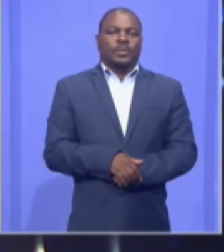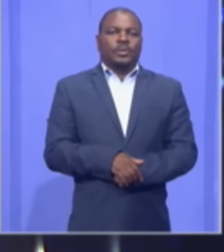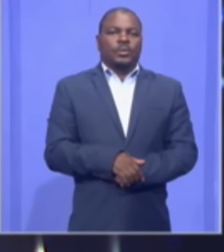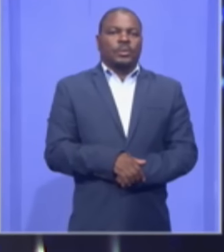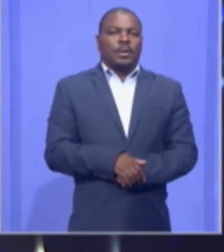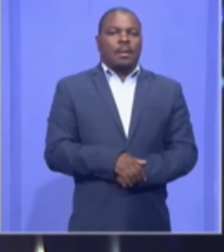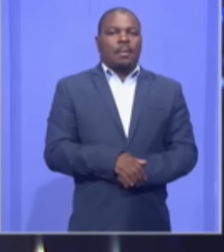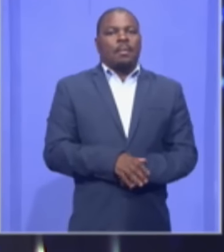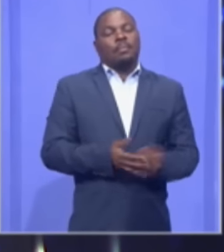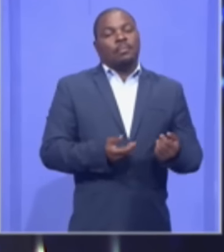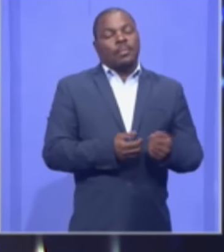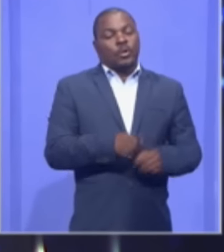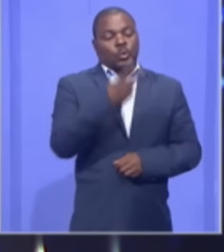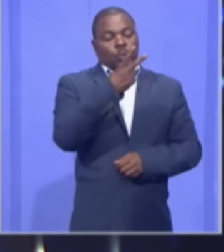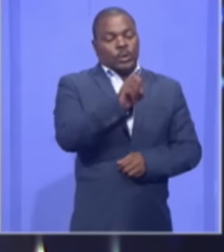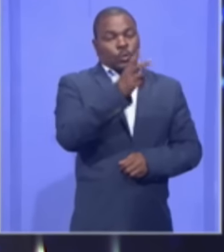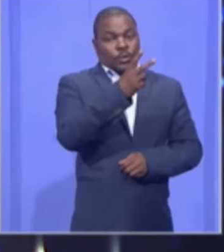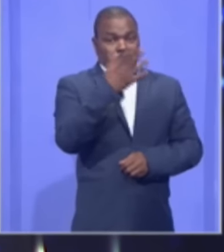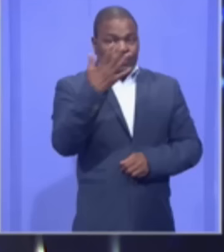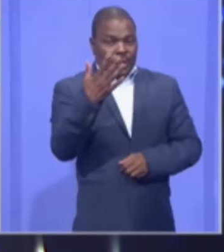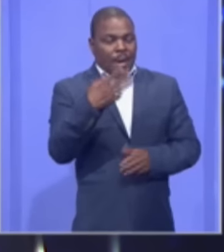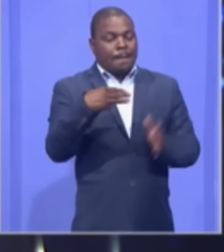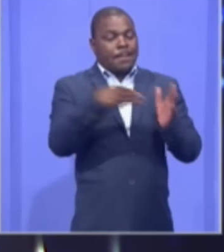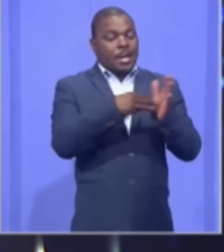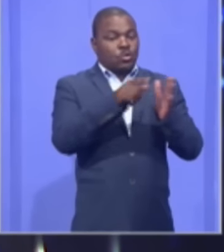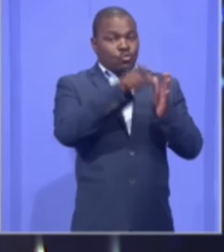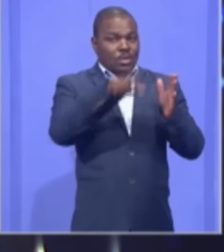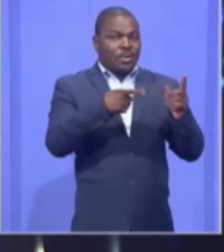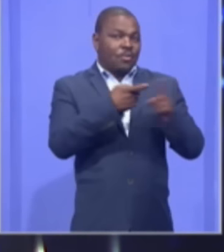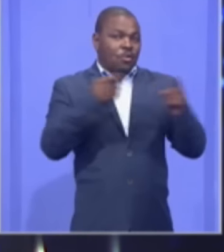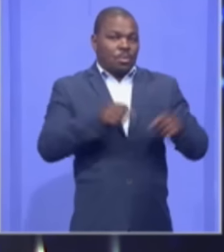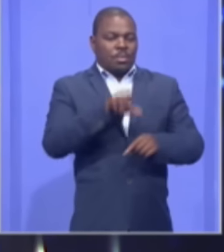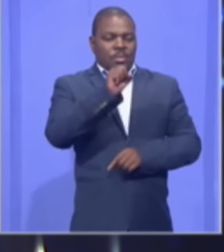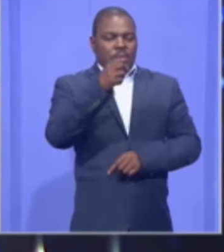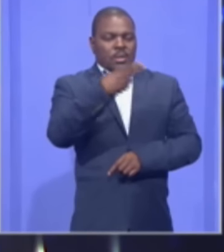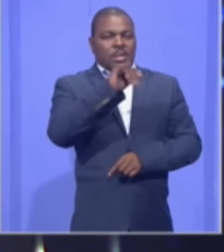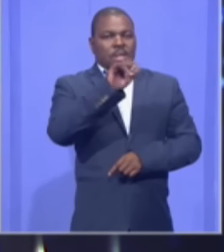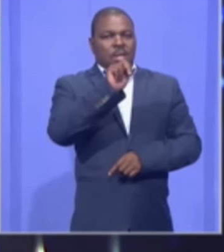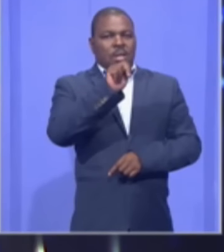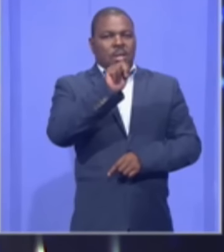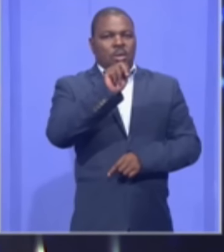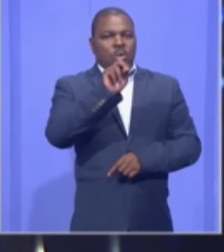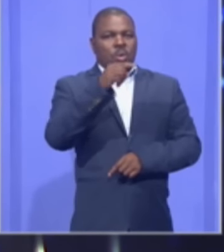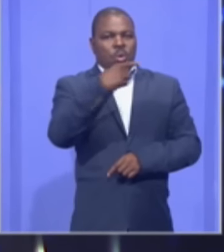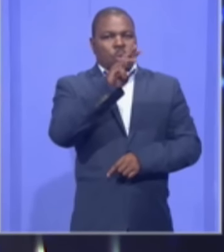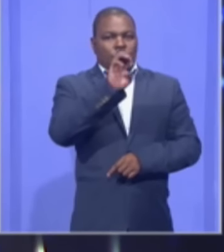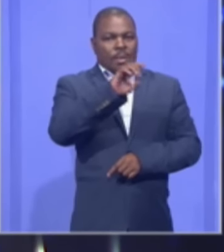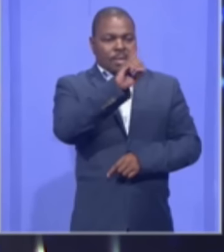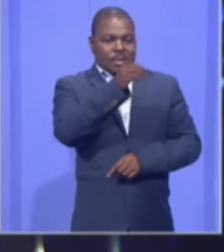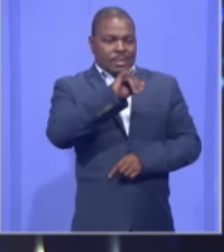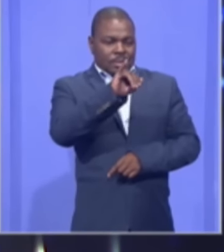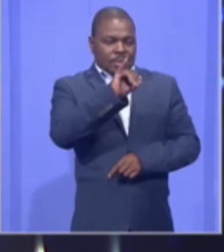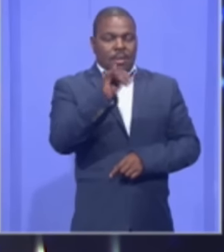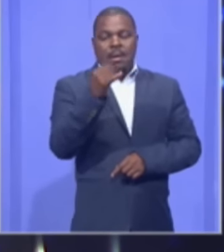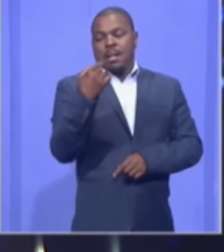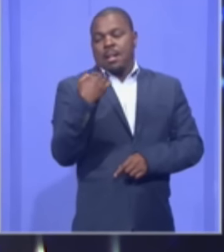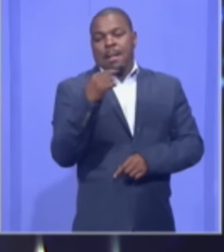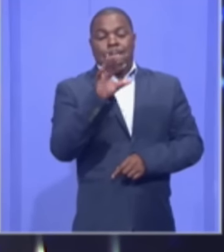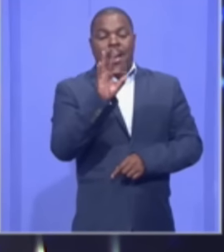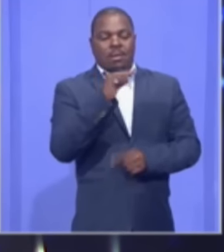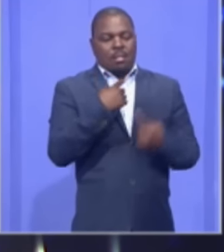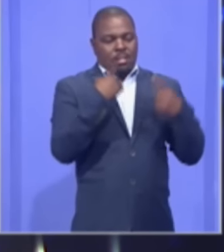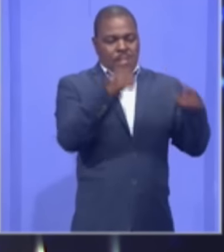Barutwana ba matriki ba 2025 sekolong se phahameng sa Shingwezi ba kgutletse sekolong ka Mantaha pele ho dikolo